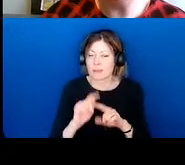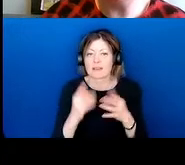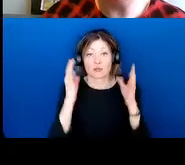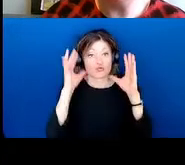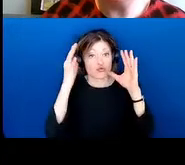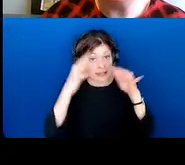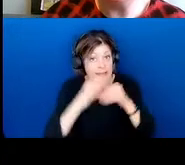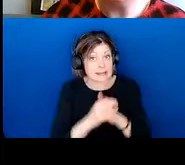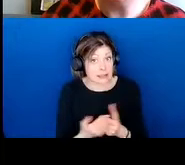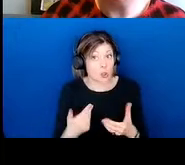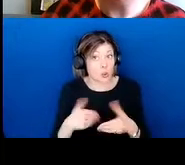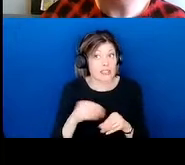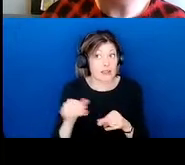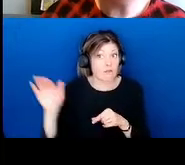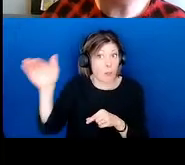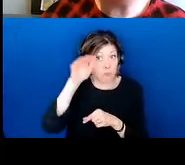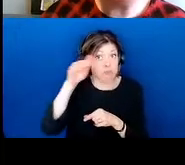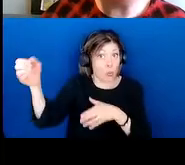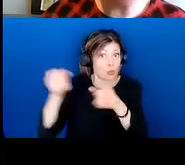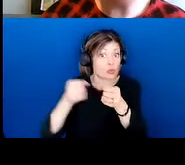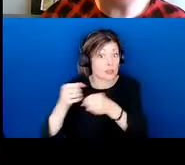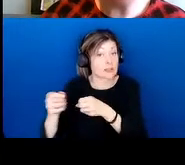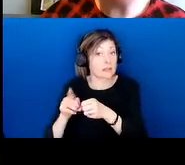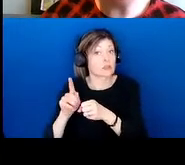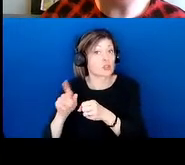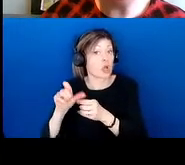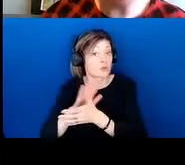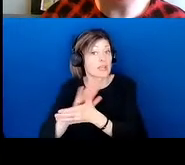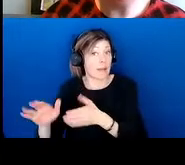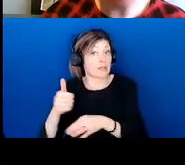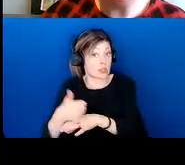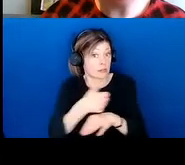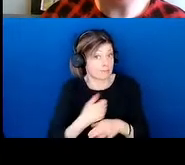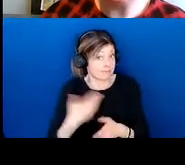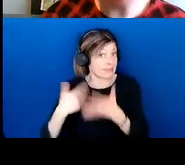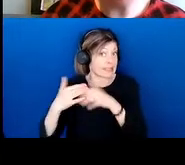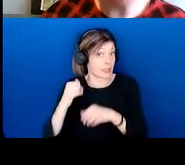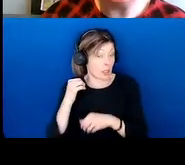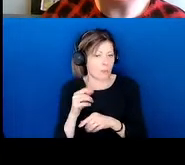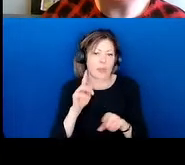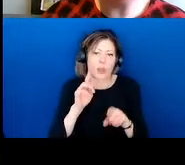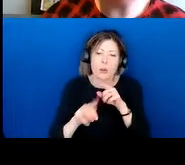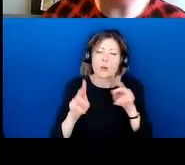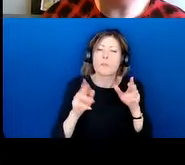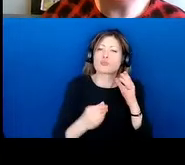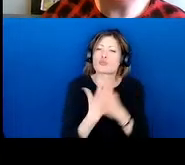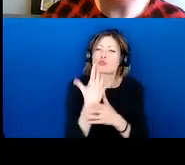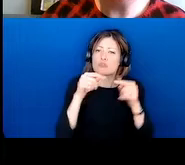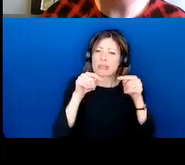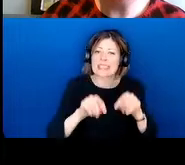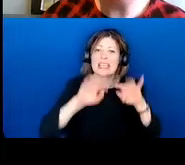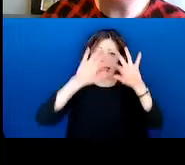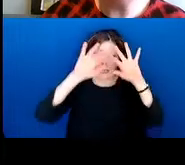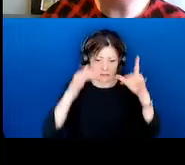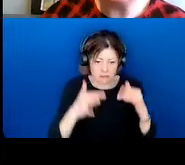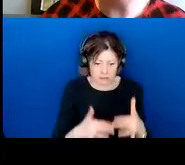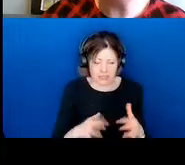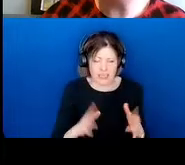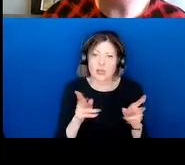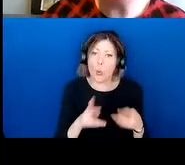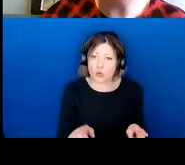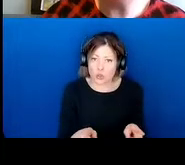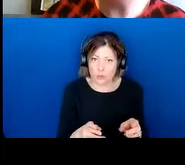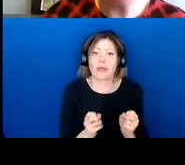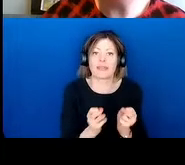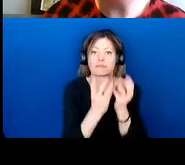Hamilton. The trees here are mostly deciduous, and there are colourful flowering shrubs, as well as